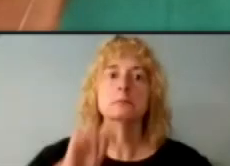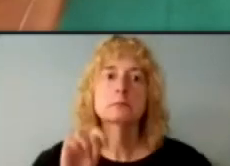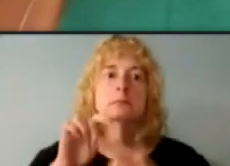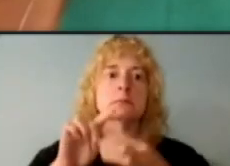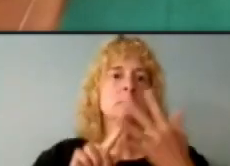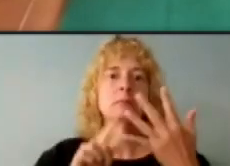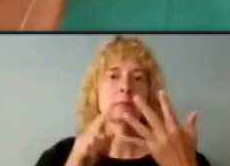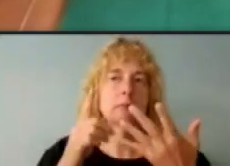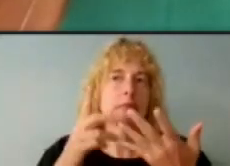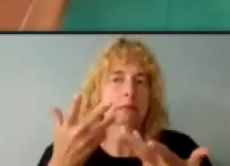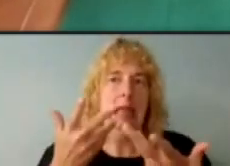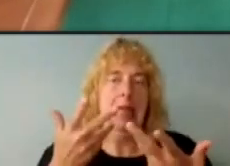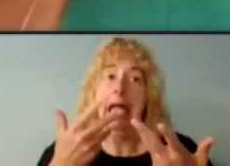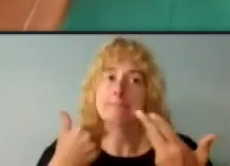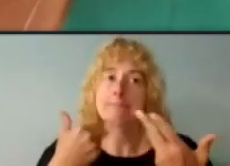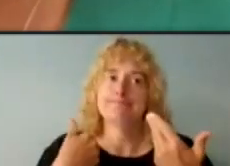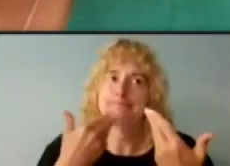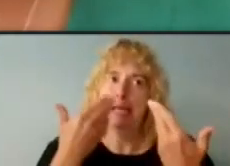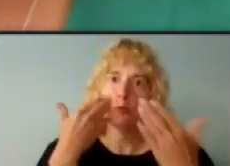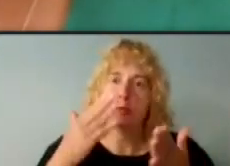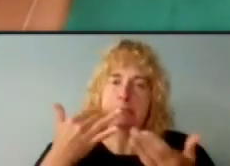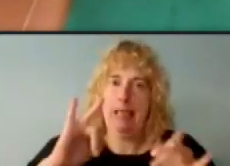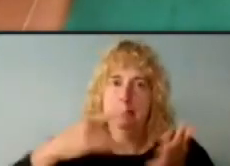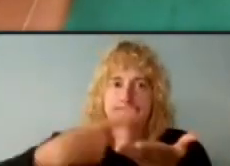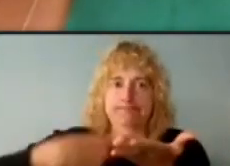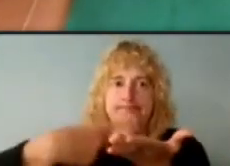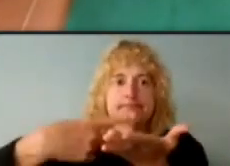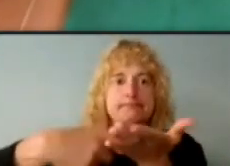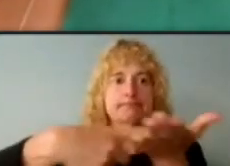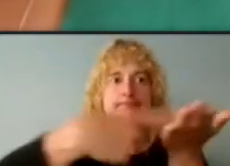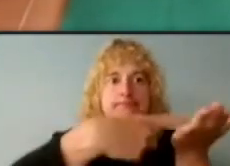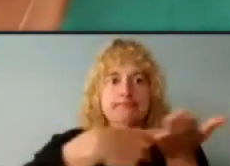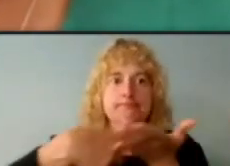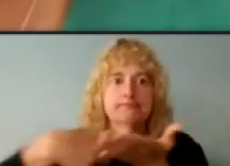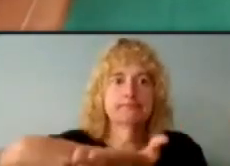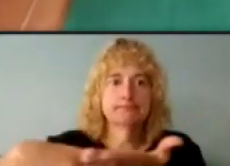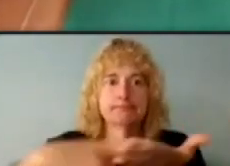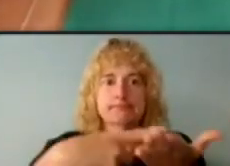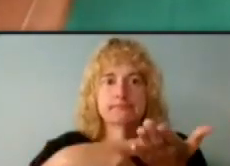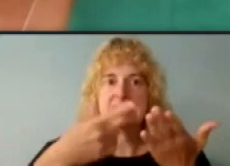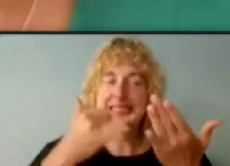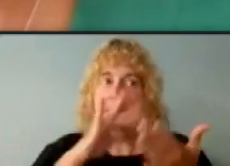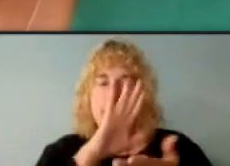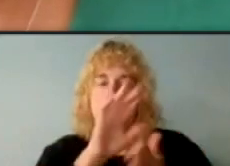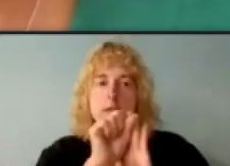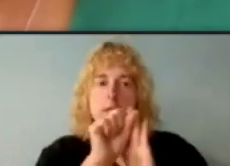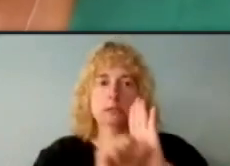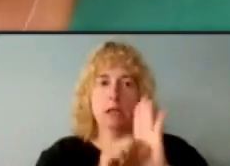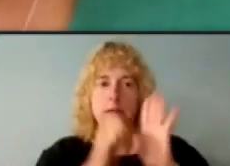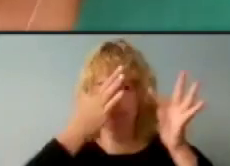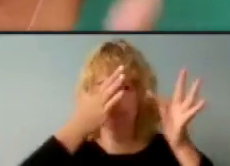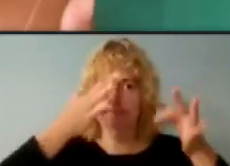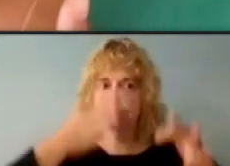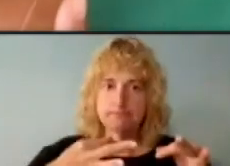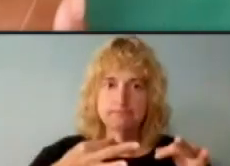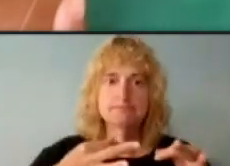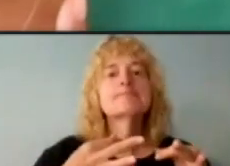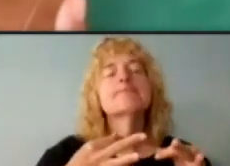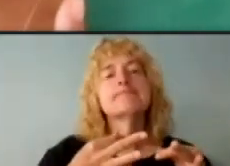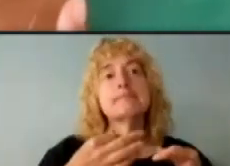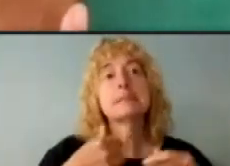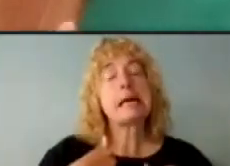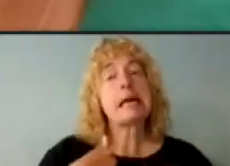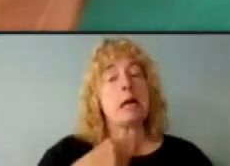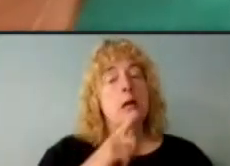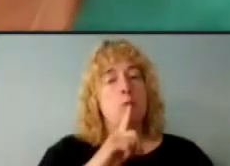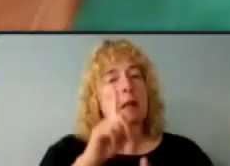of testing. I believe that's still a conversation that is still being determined at the state level. I wholeheartedly